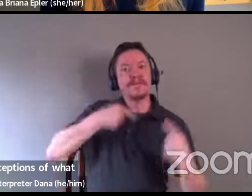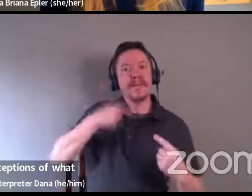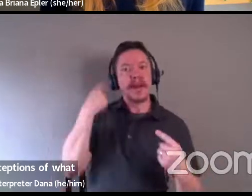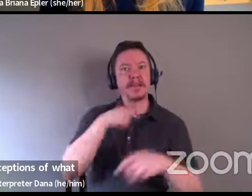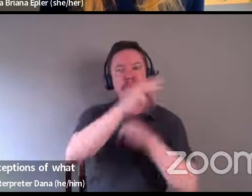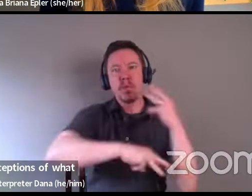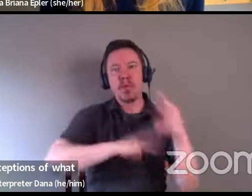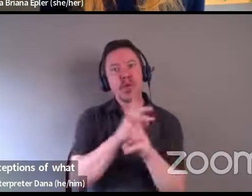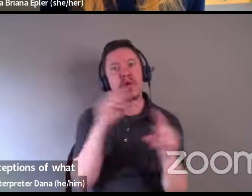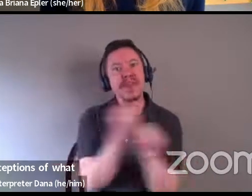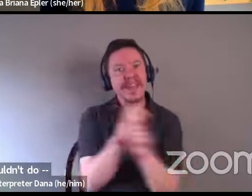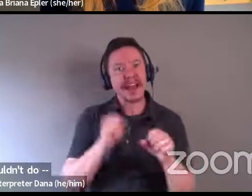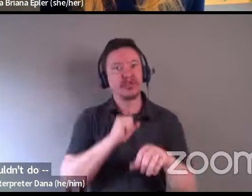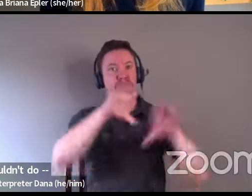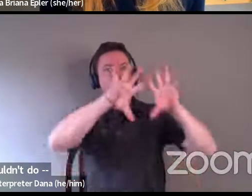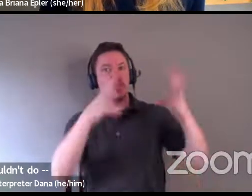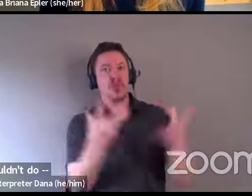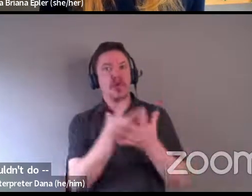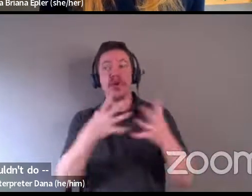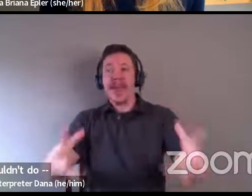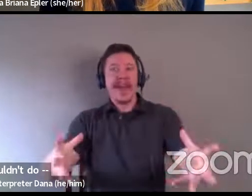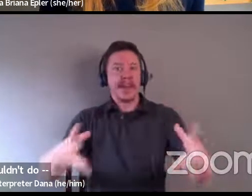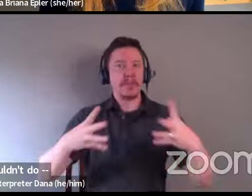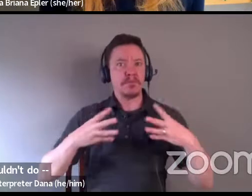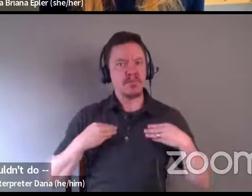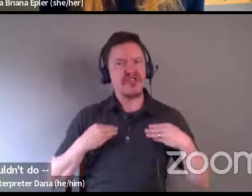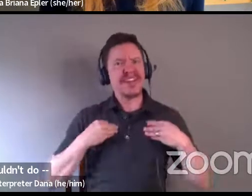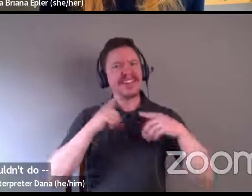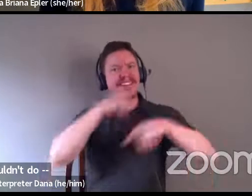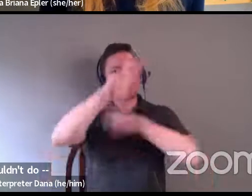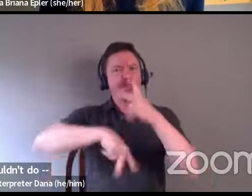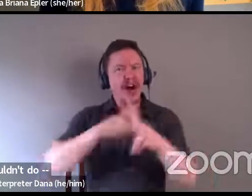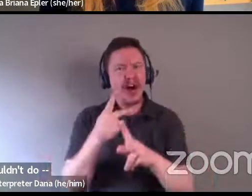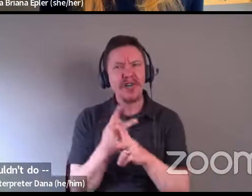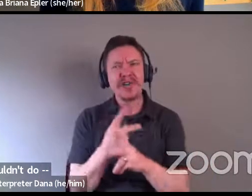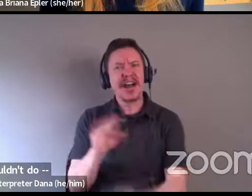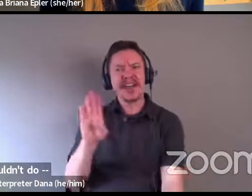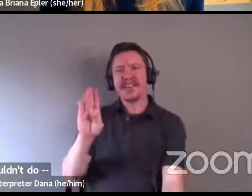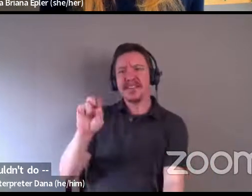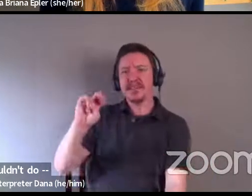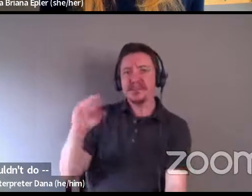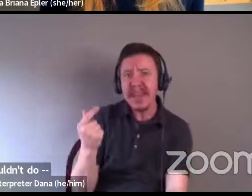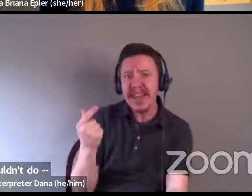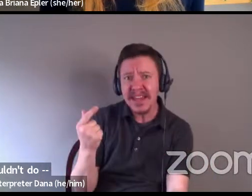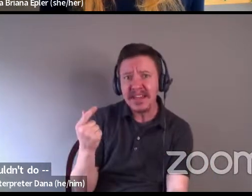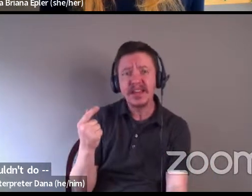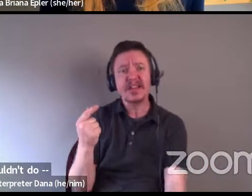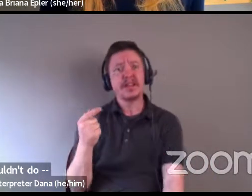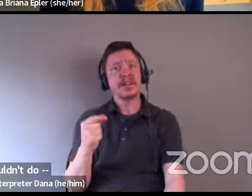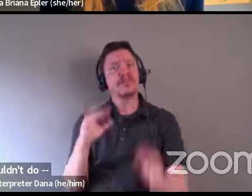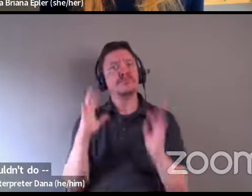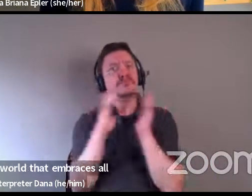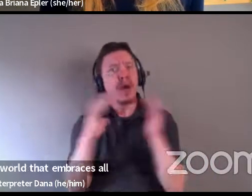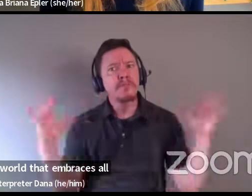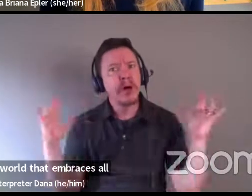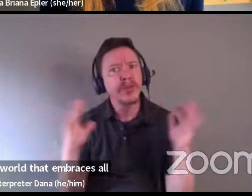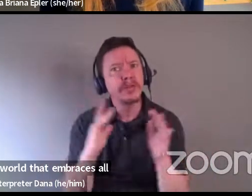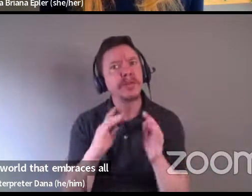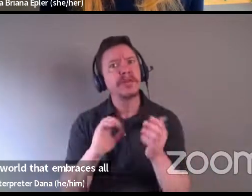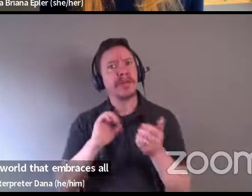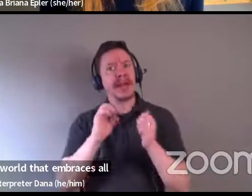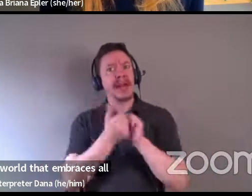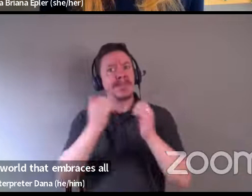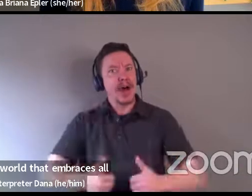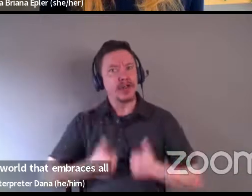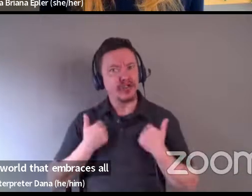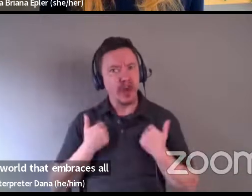actually is a world that embraces all kinds of ways of being, right? A multiplicity of ways of showing up.